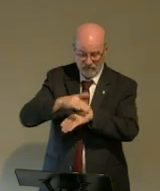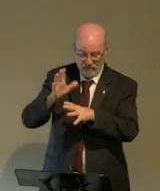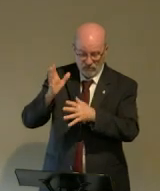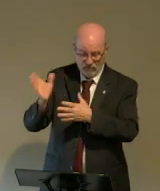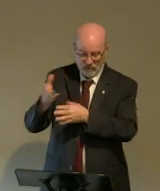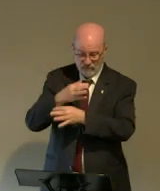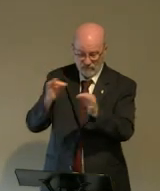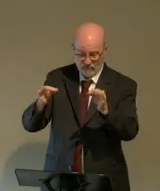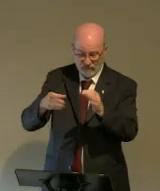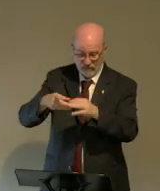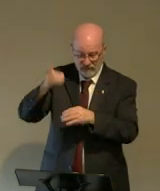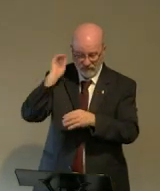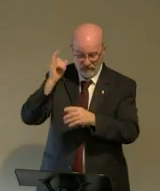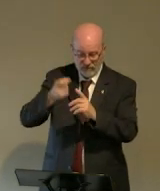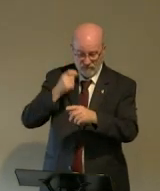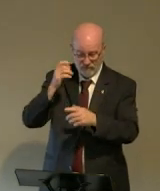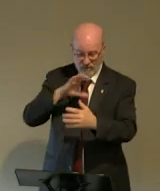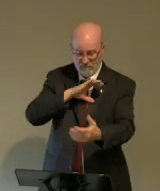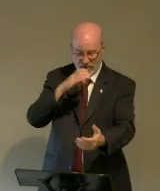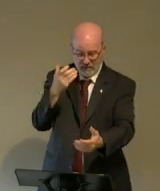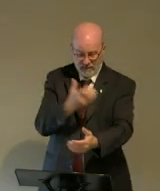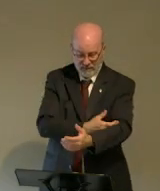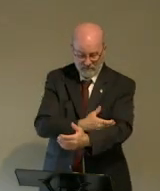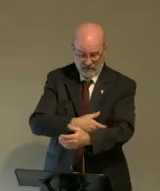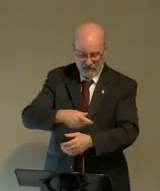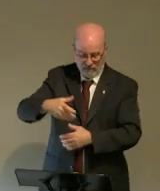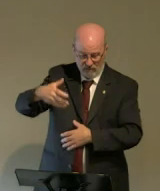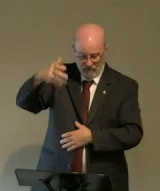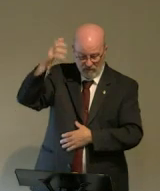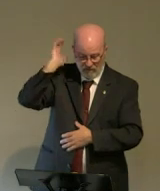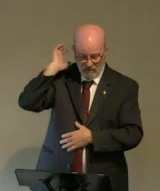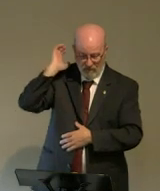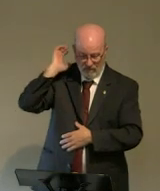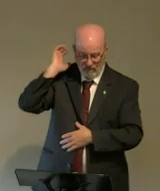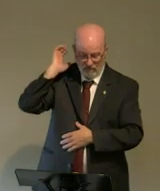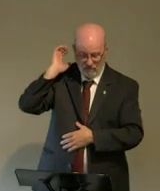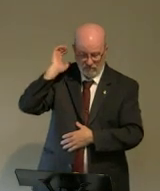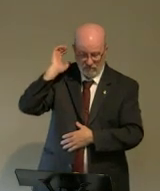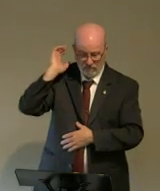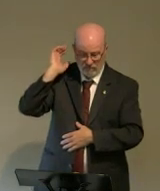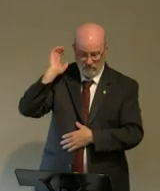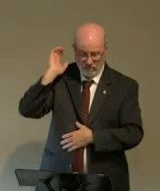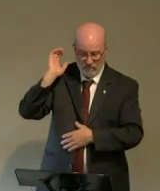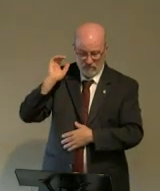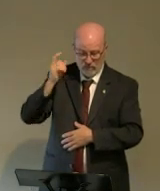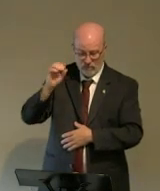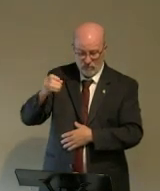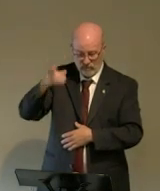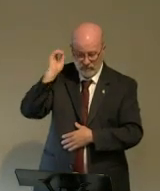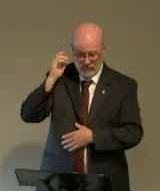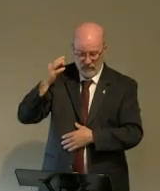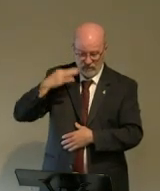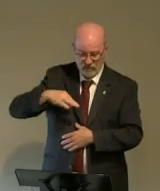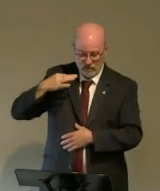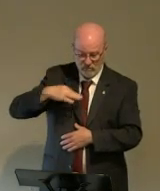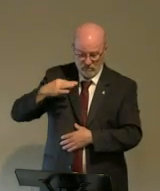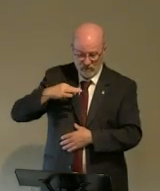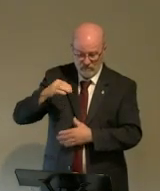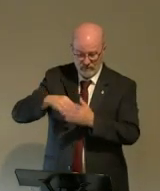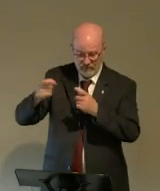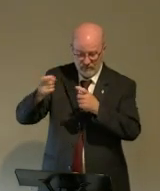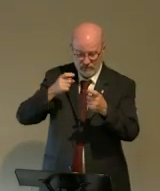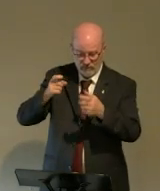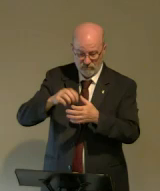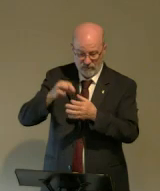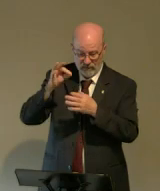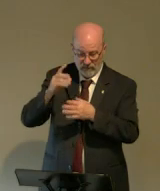earth. Who hath delivered Daniel from the power of the lions? In verse 28, so this Daniel